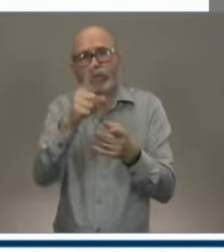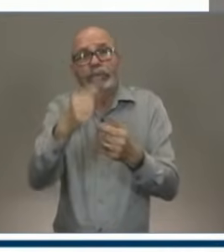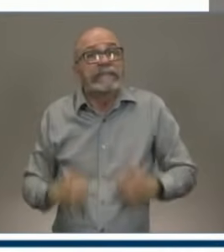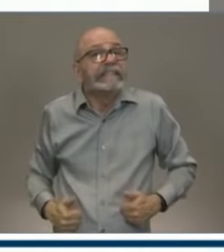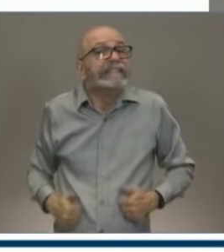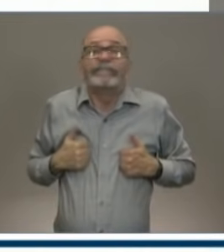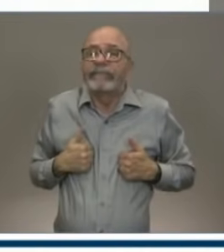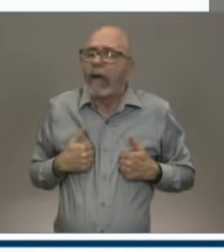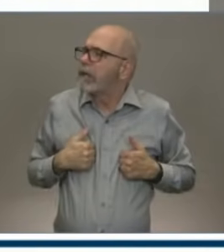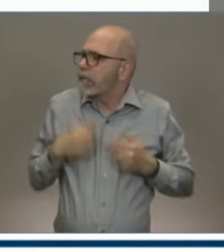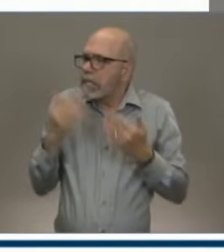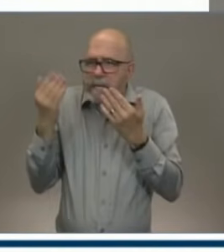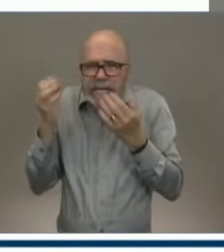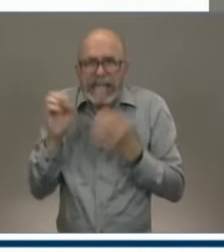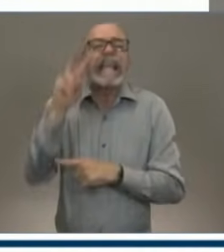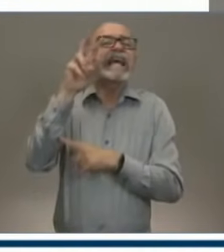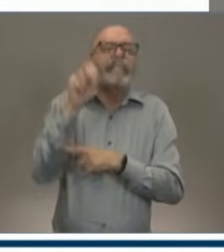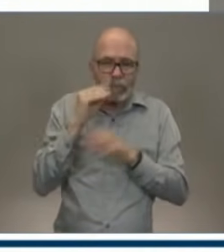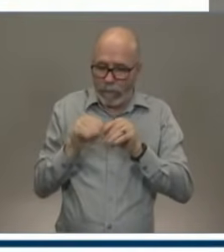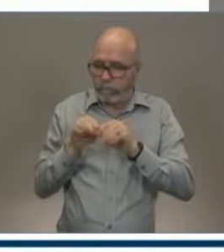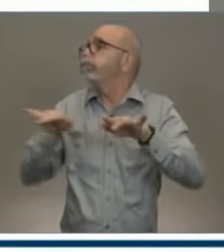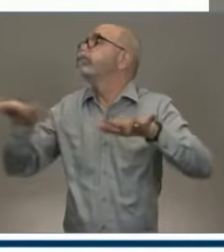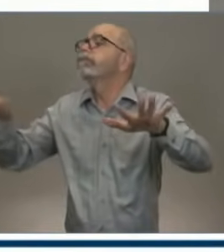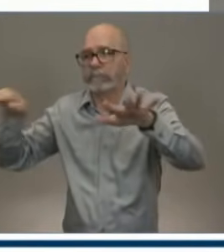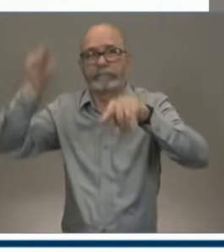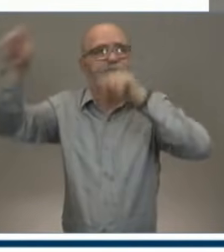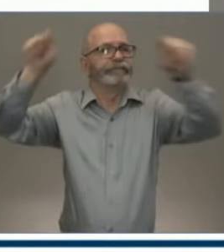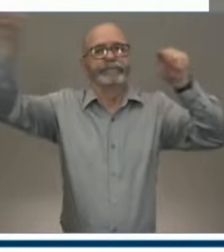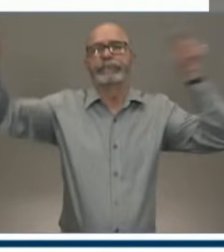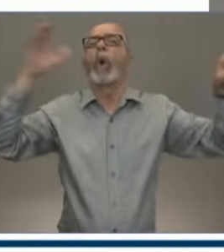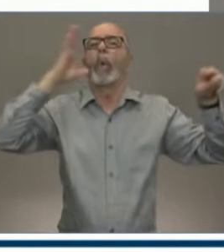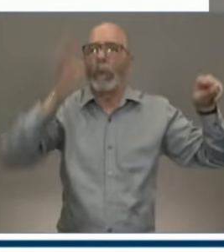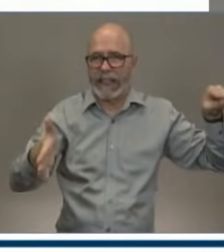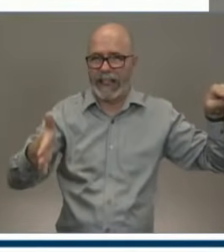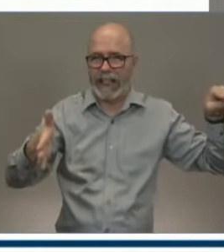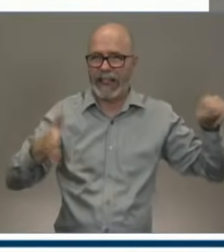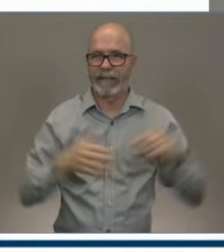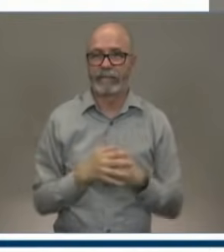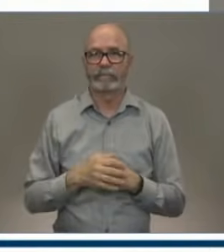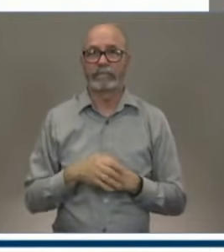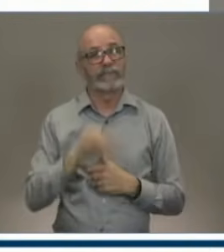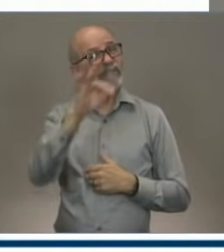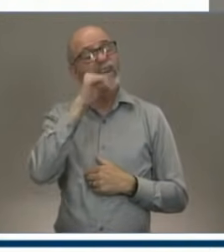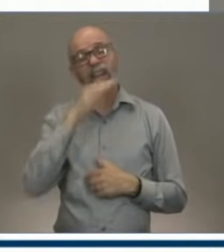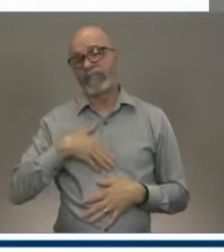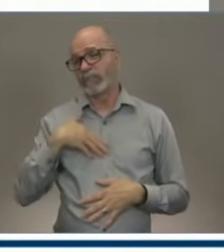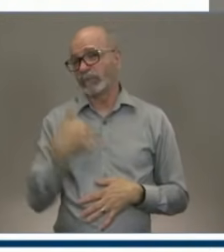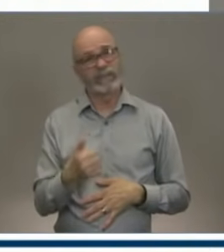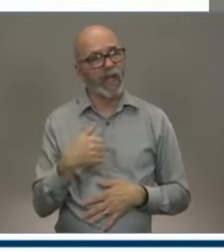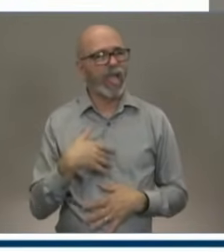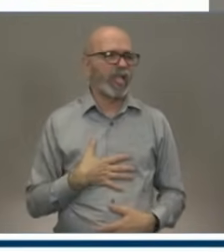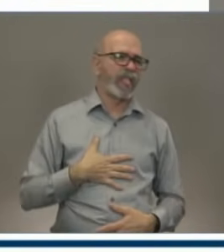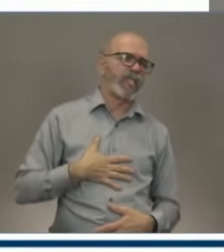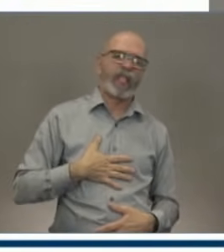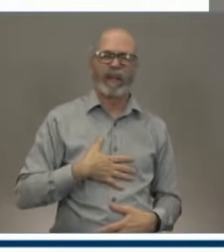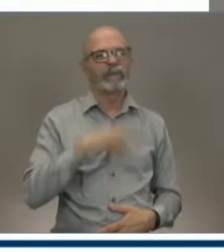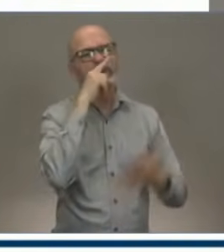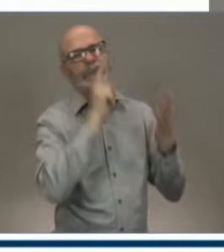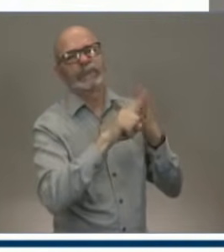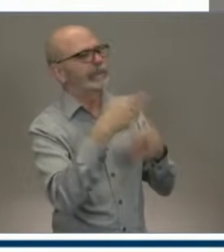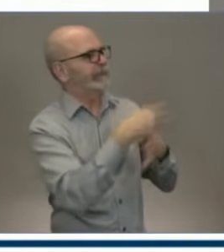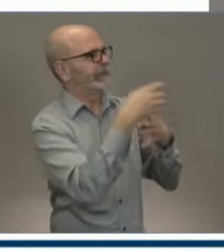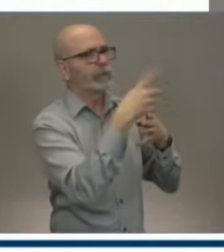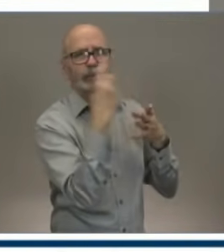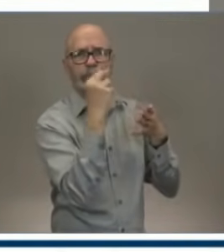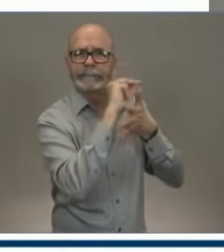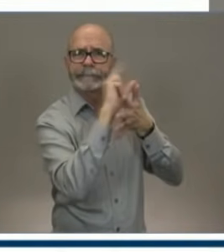assessment centers. So if you feel unwell in any way, please do the online self-screening and get direction on testing. And even